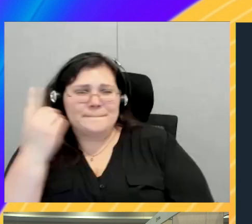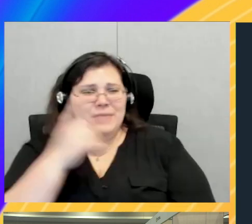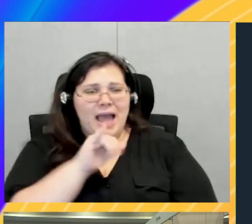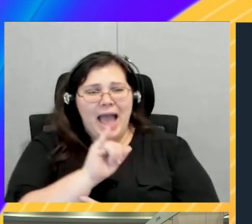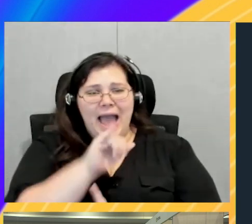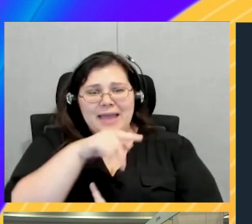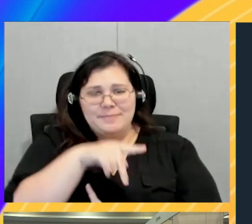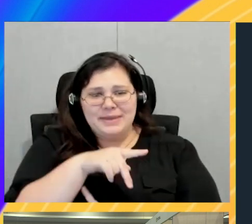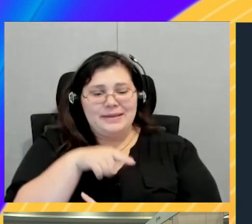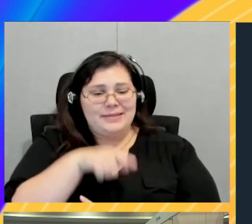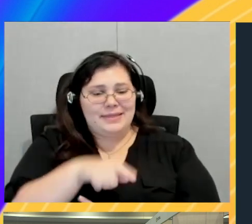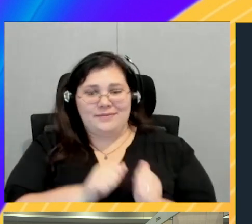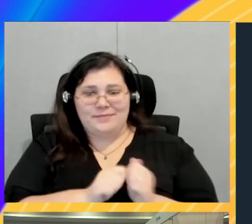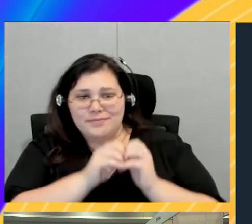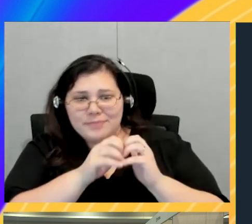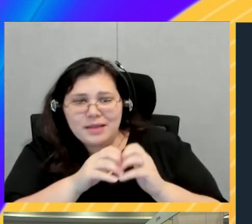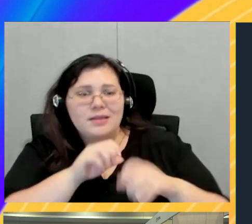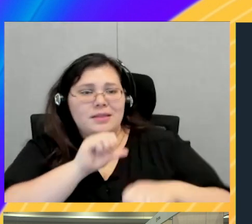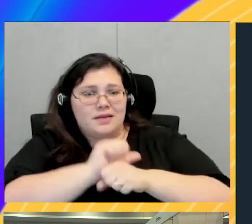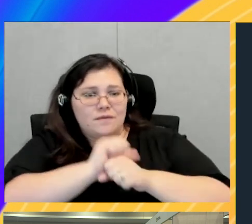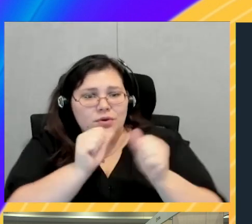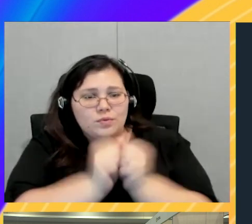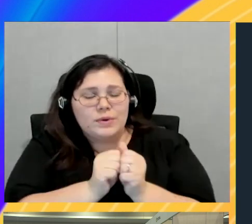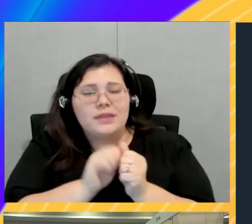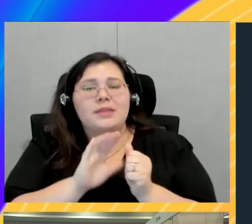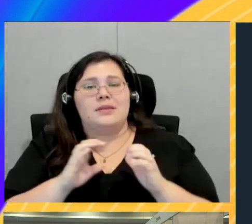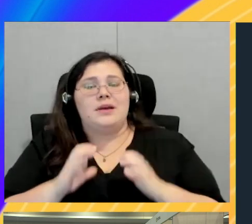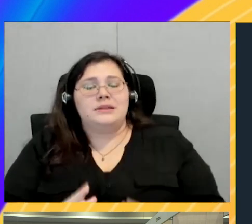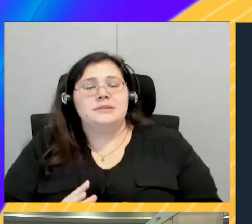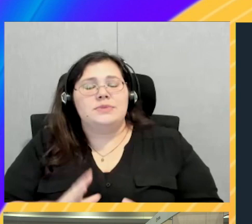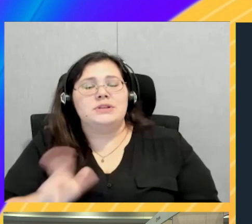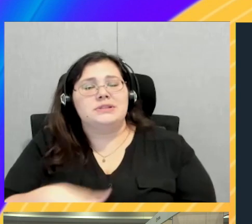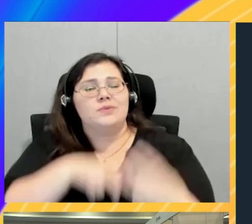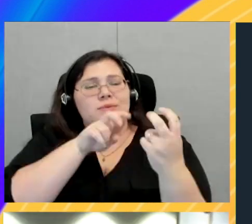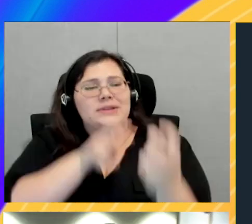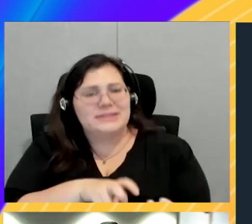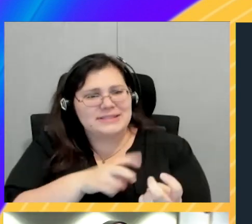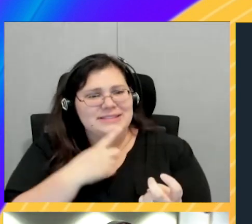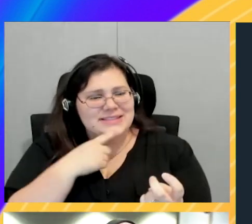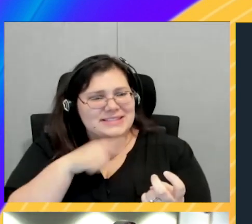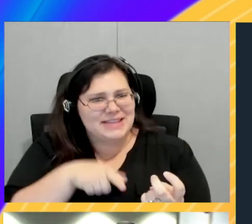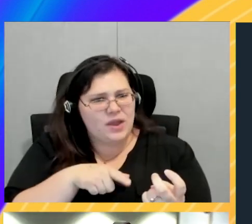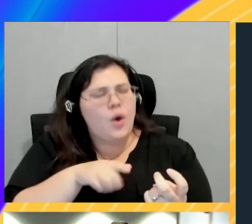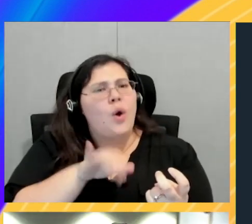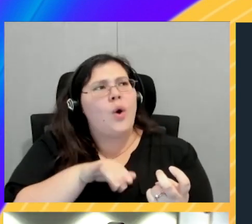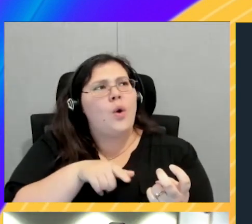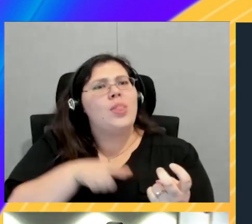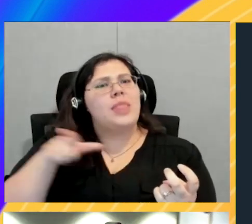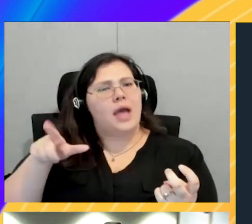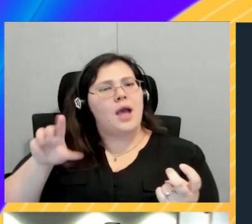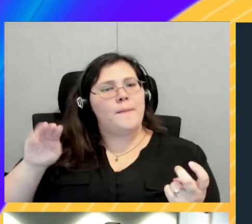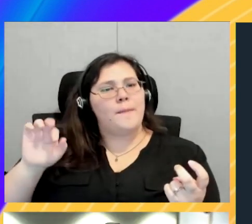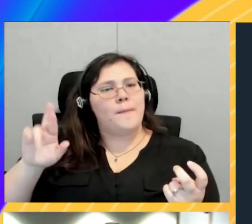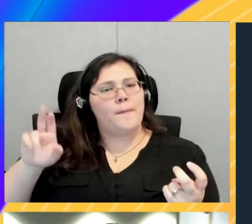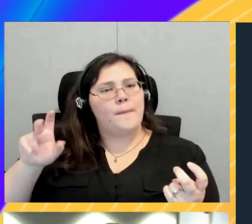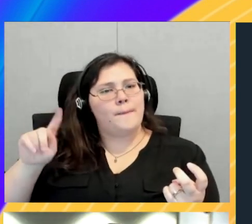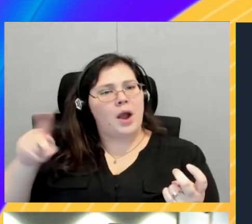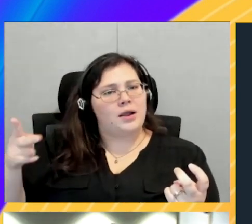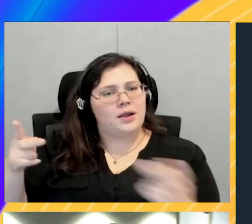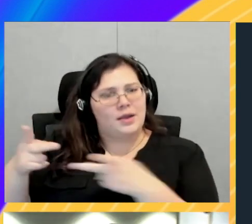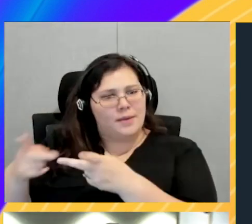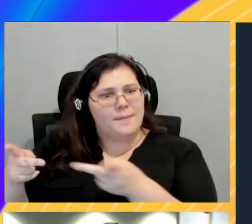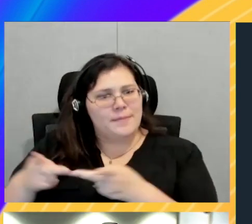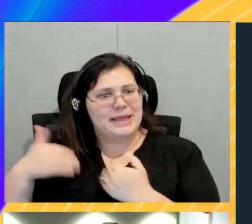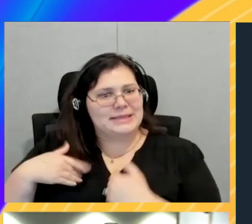and we sit down and have a conversation with them, and we're like, that should exist on Marketplace, you know? And we bring them into becoming an